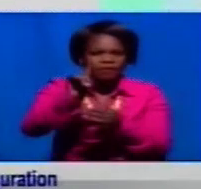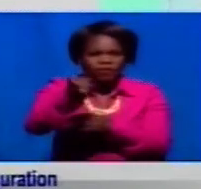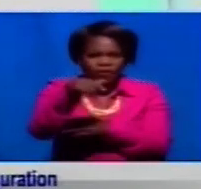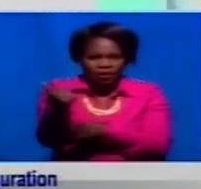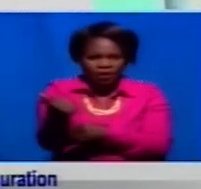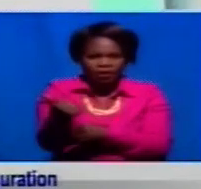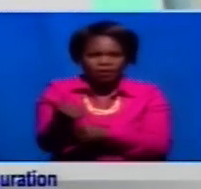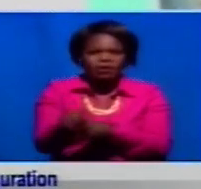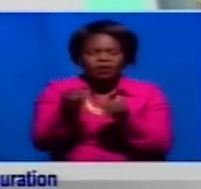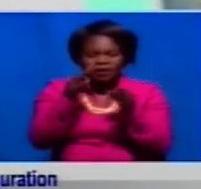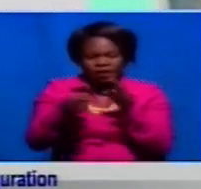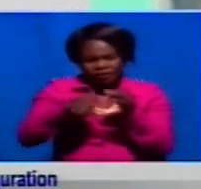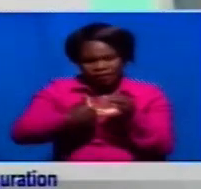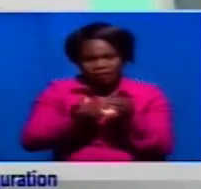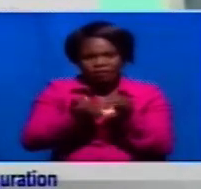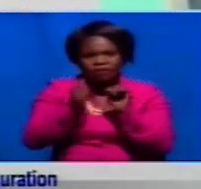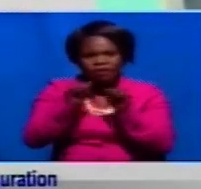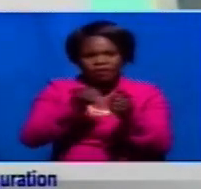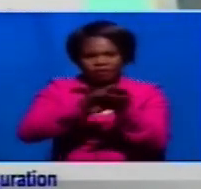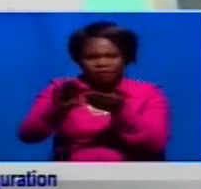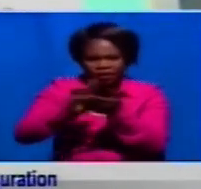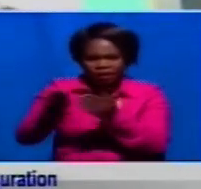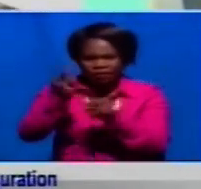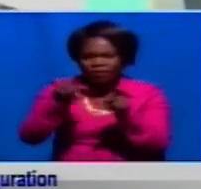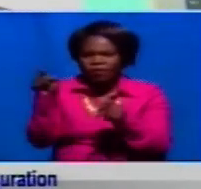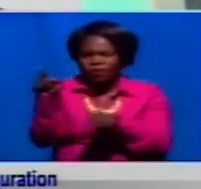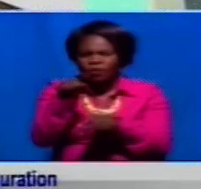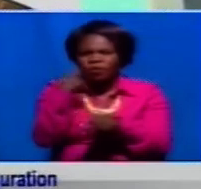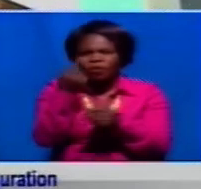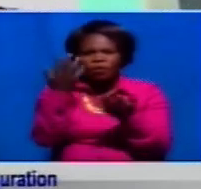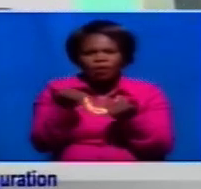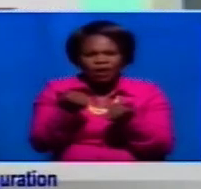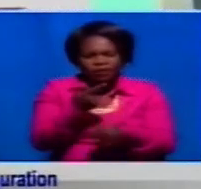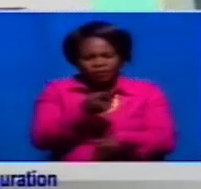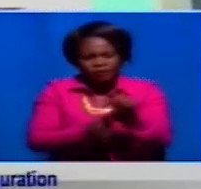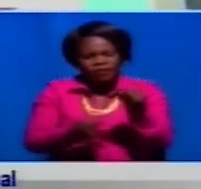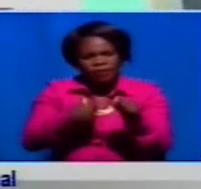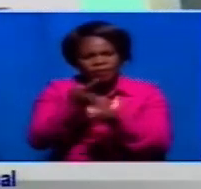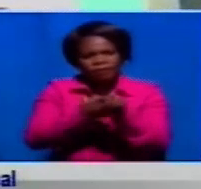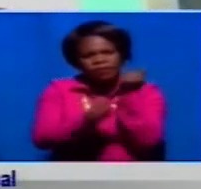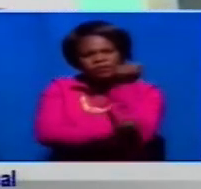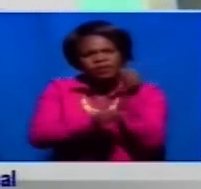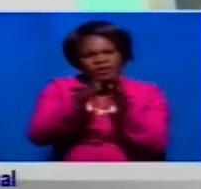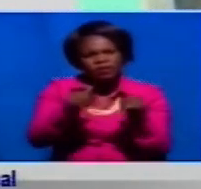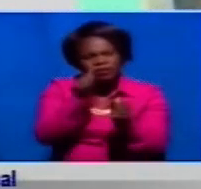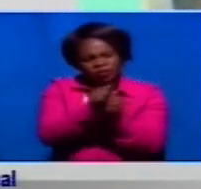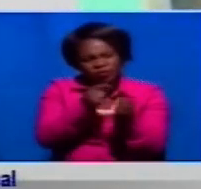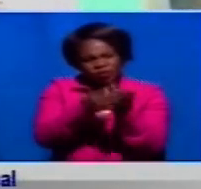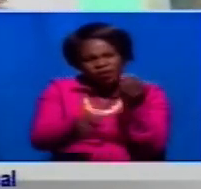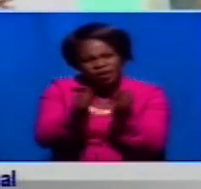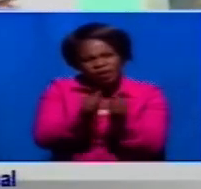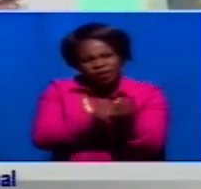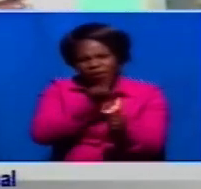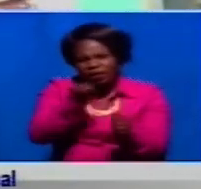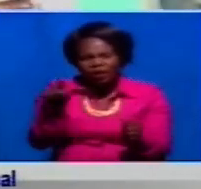I can forgive those who want to fire me from the State House, what about those who have just offended